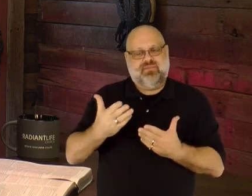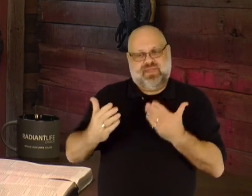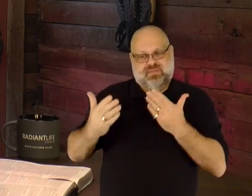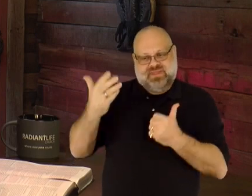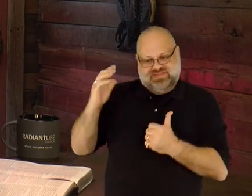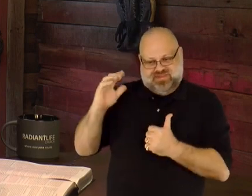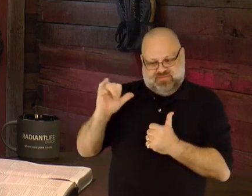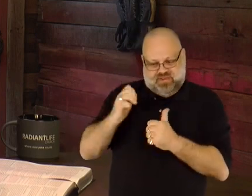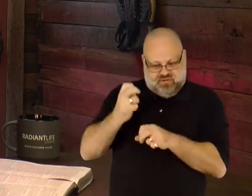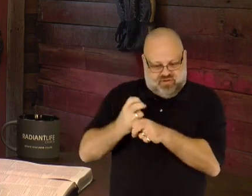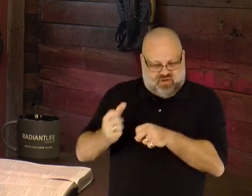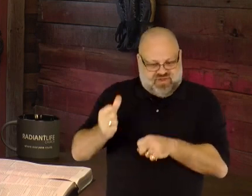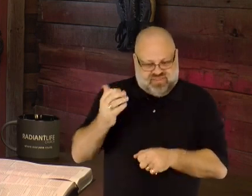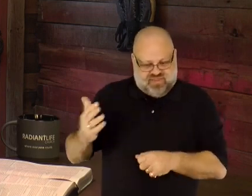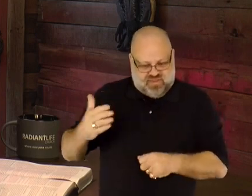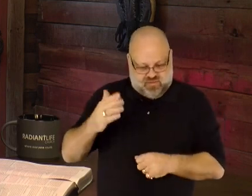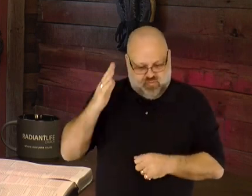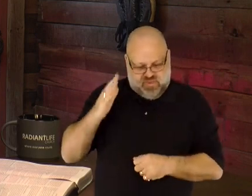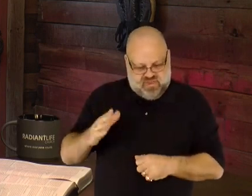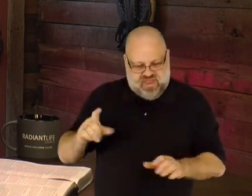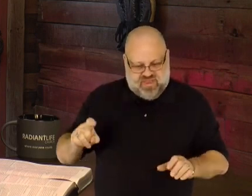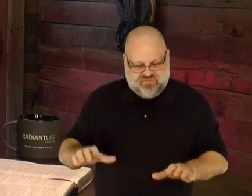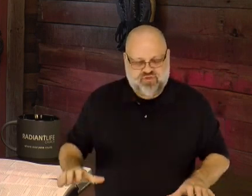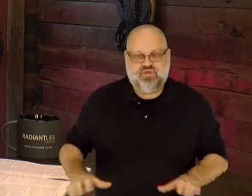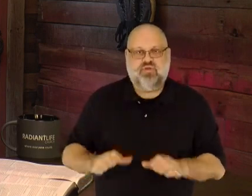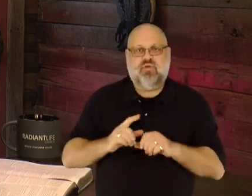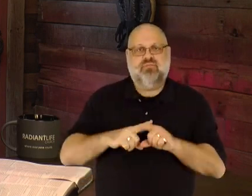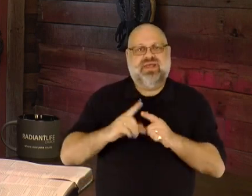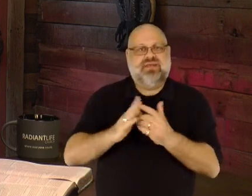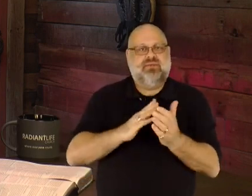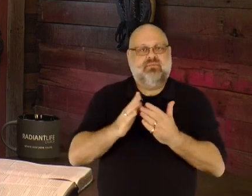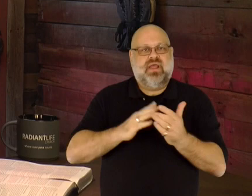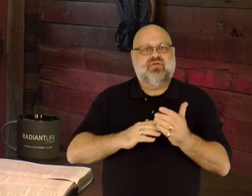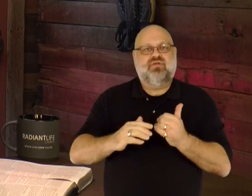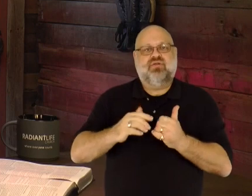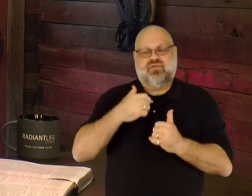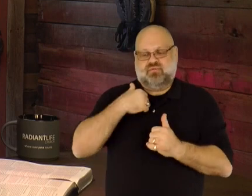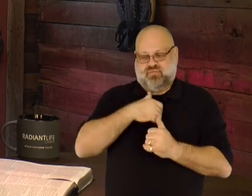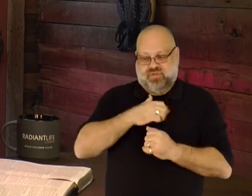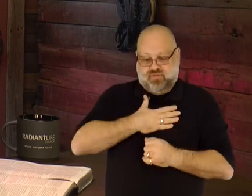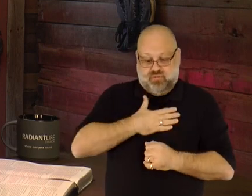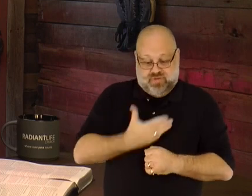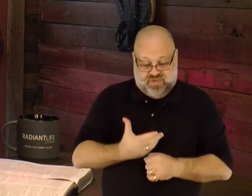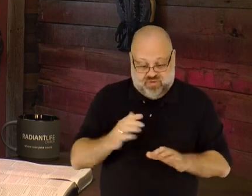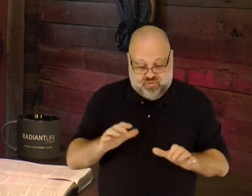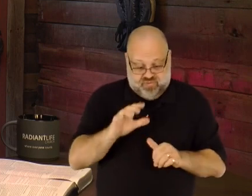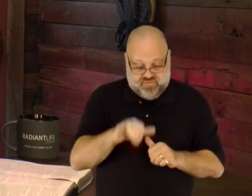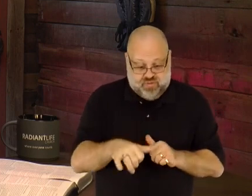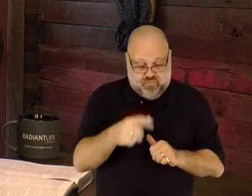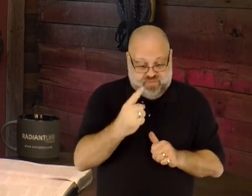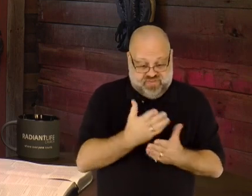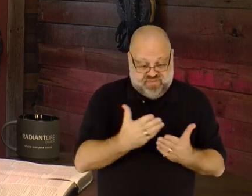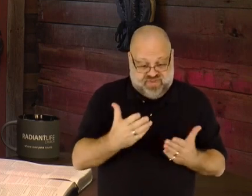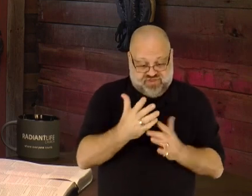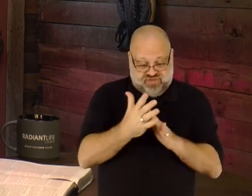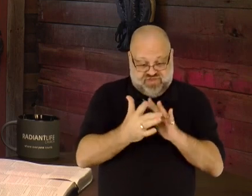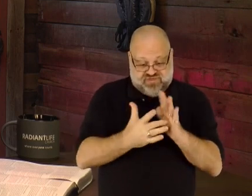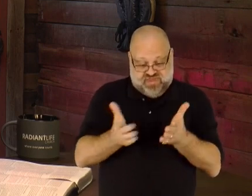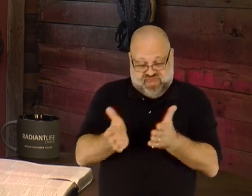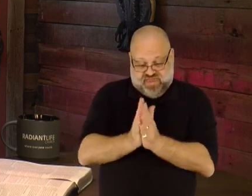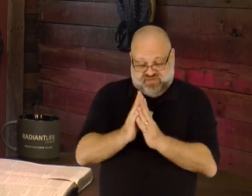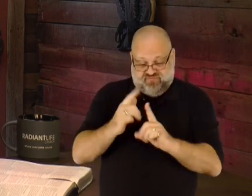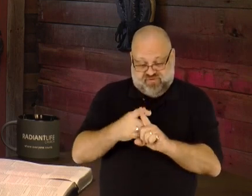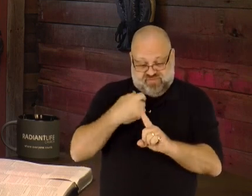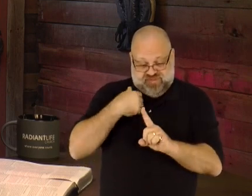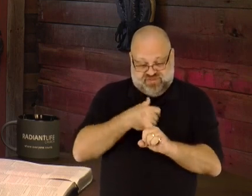the hardest thing we'll ever have to do, but whether or not we are willing to do the one thing that Jesus asks of us,